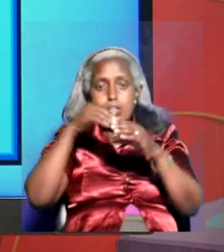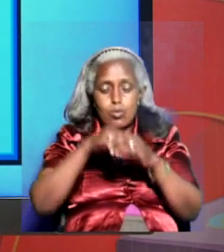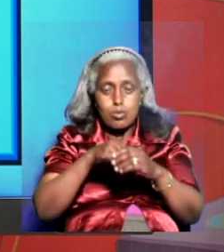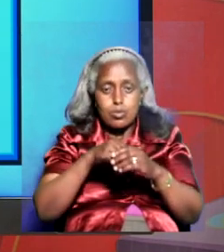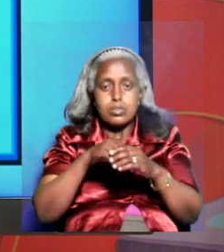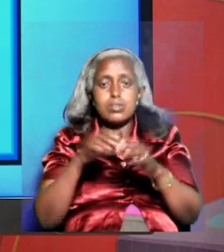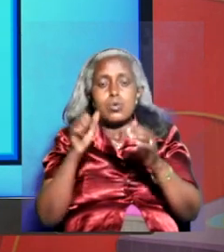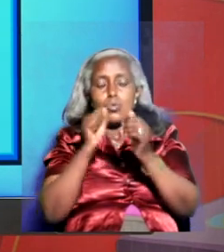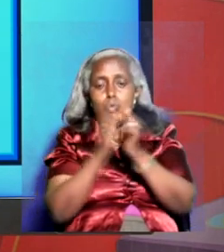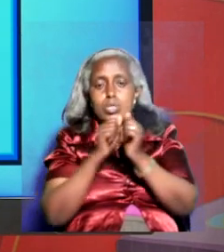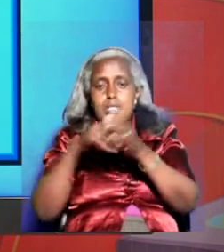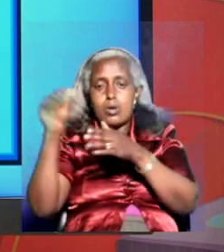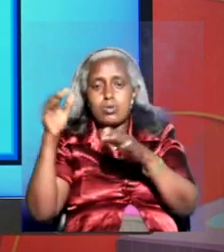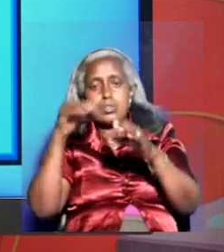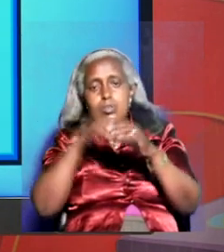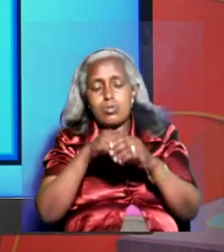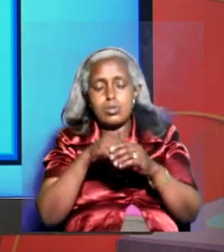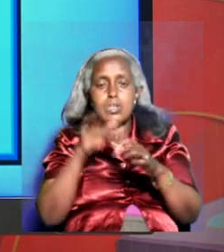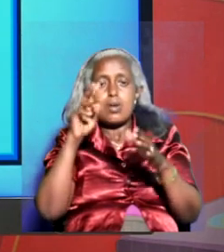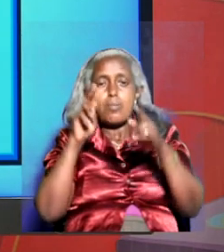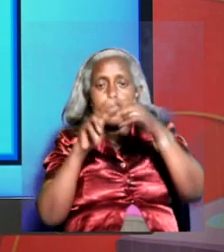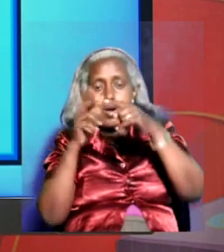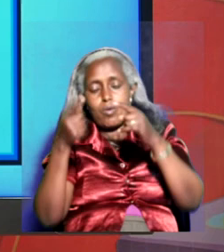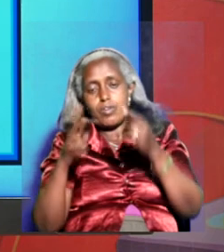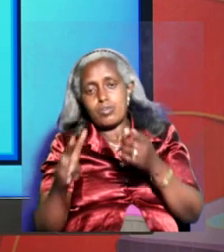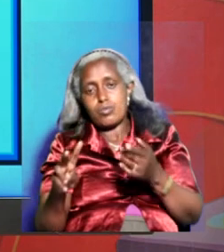including pi over 2,